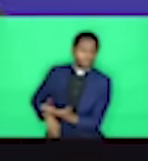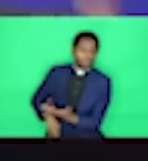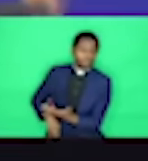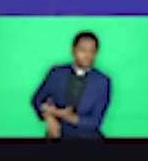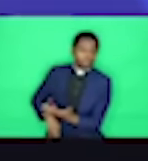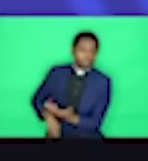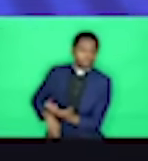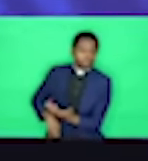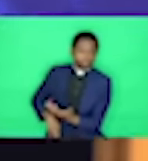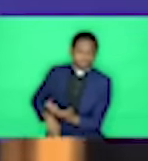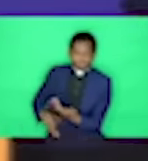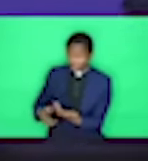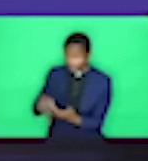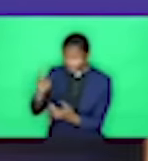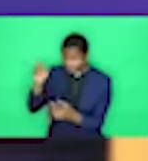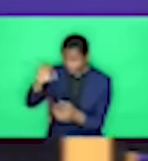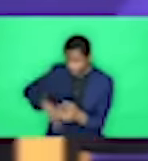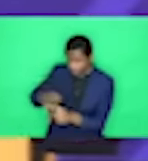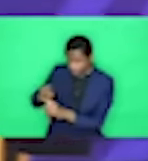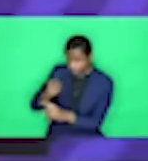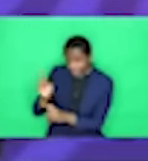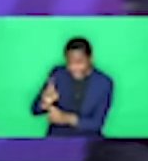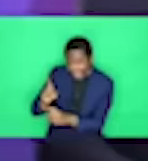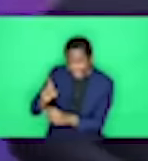That should come from hard work.